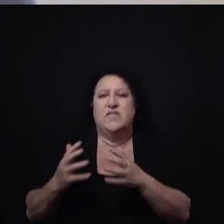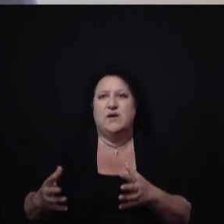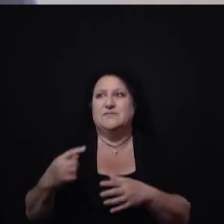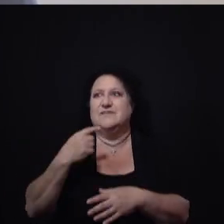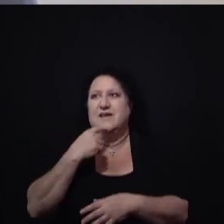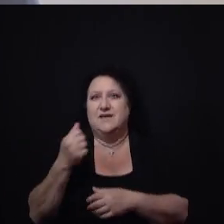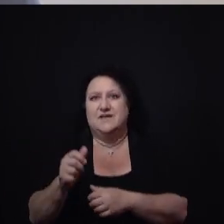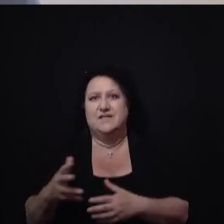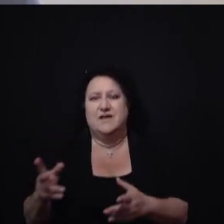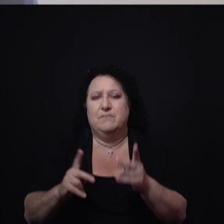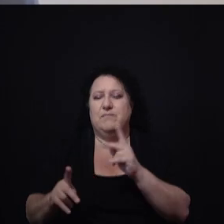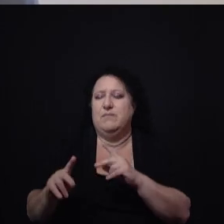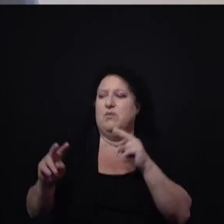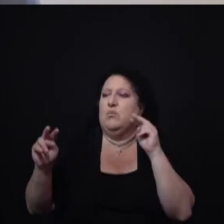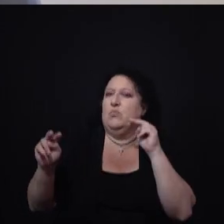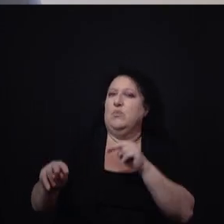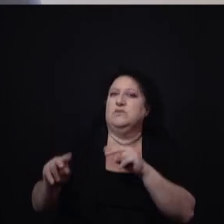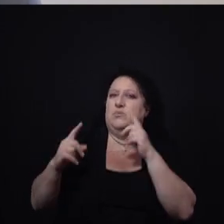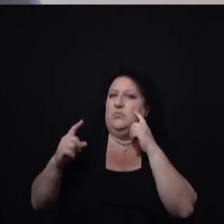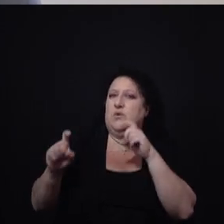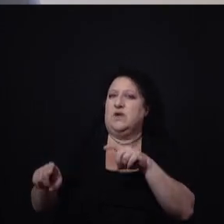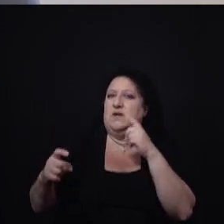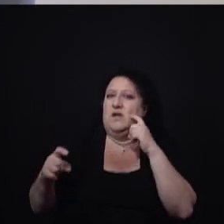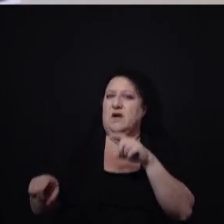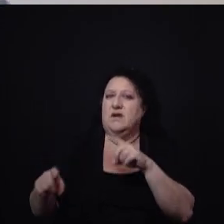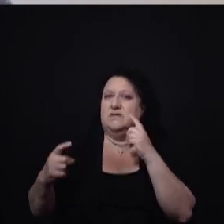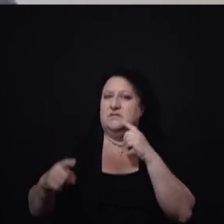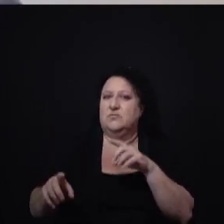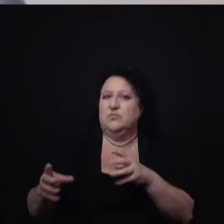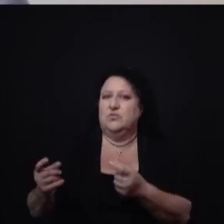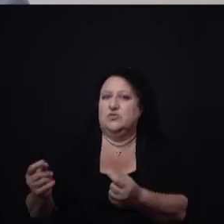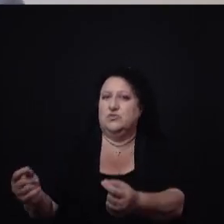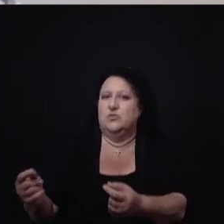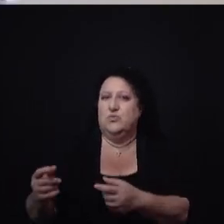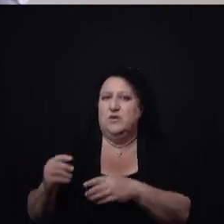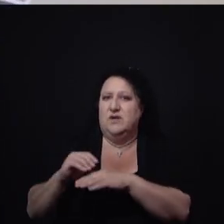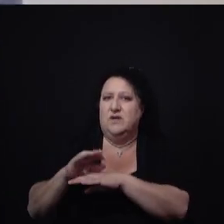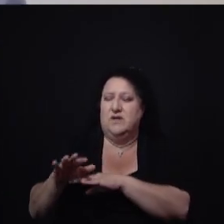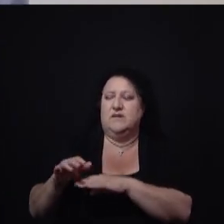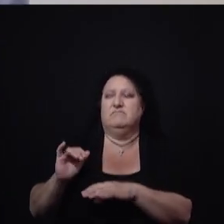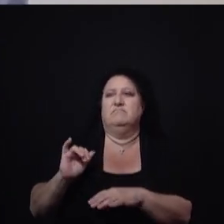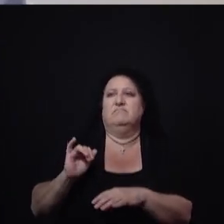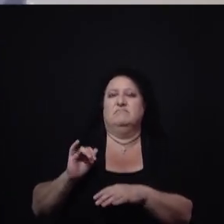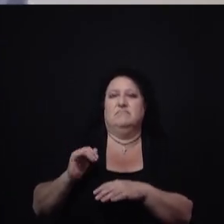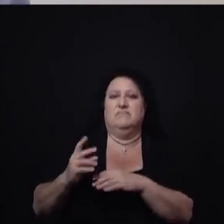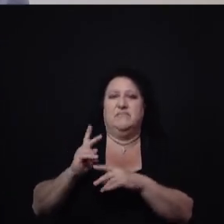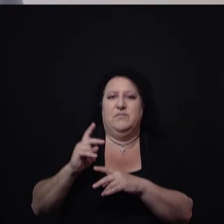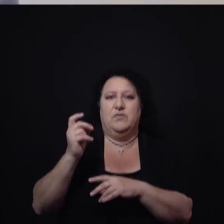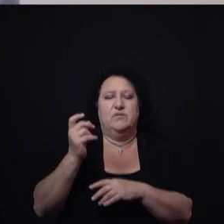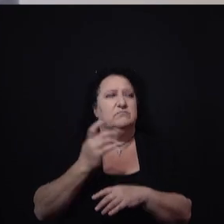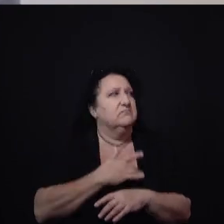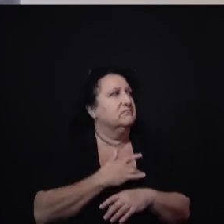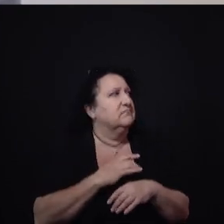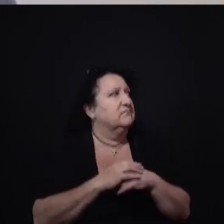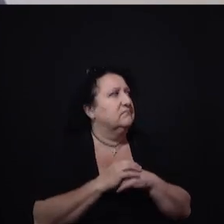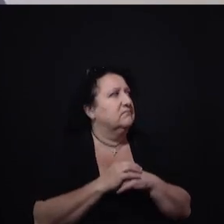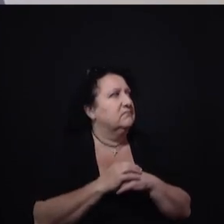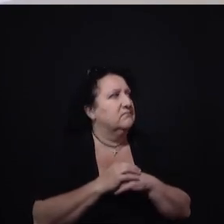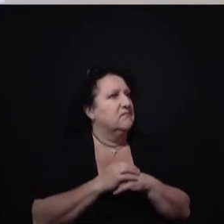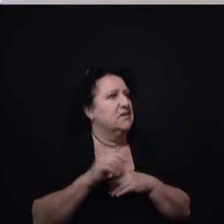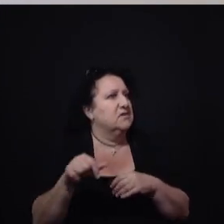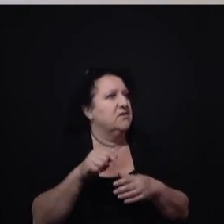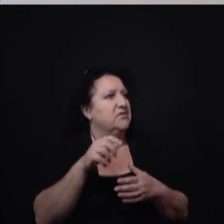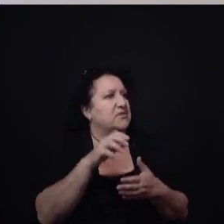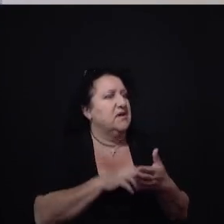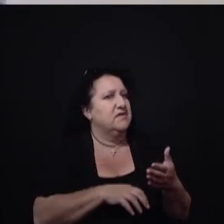and they see that, you know, it reminds me of a passage in Luke where God says, and this is the Bible according to Jimmy, so this is in chapter and verse, but